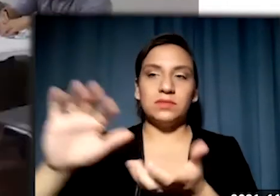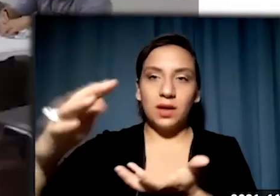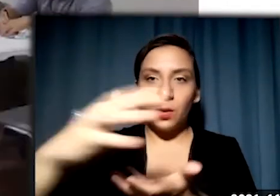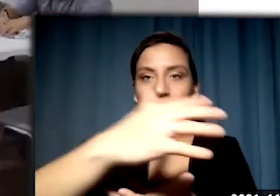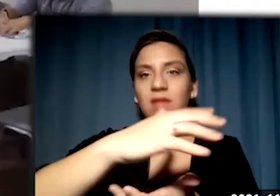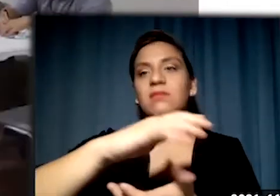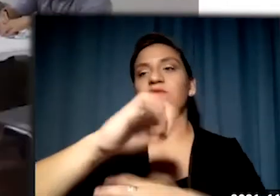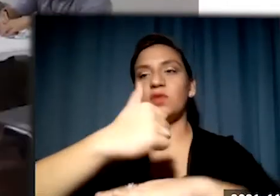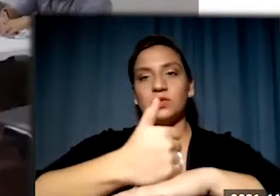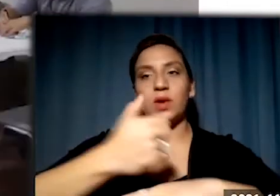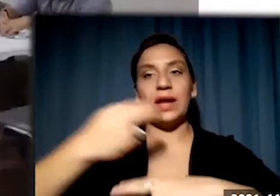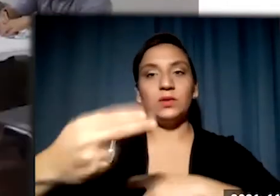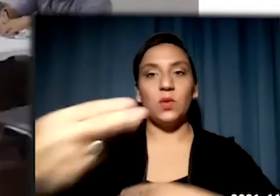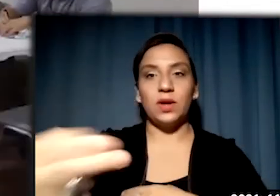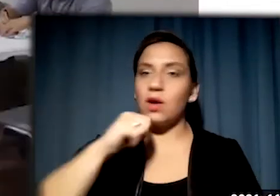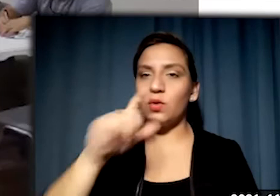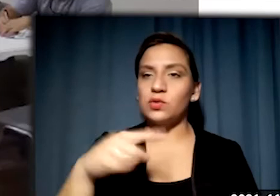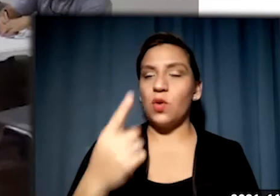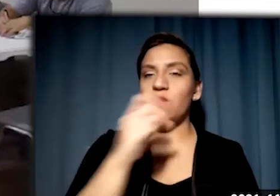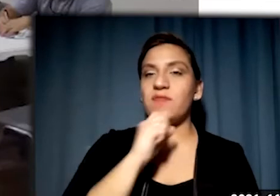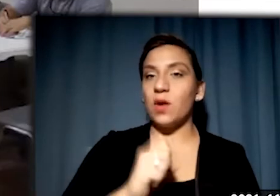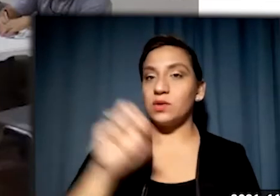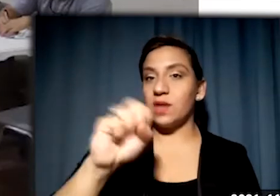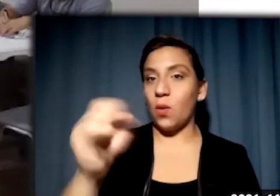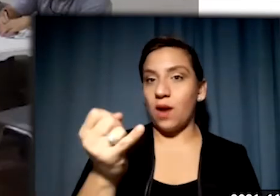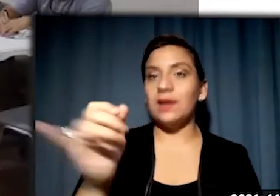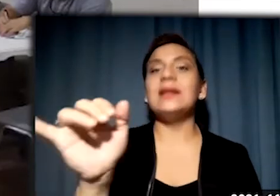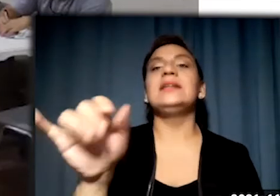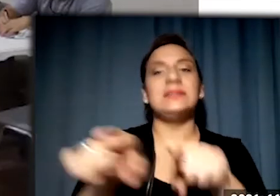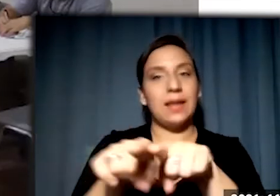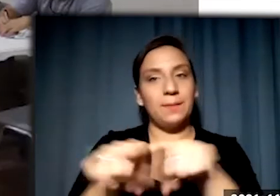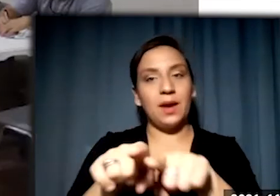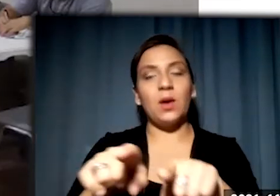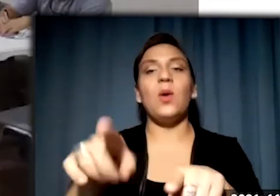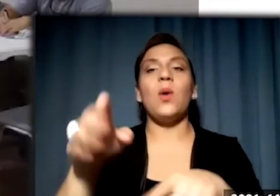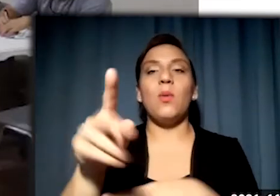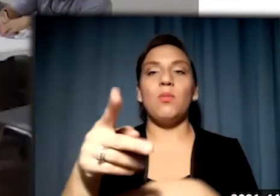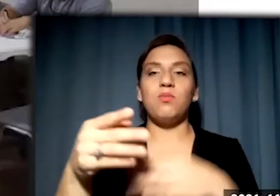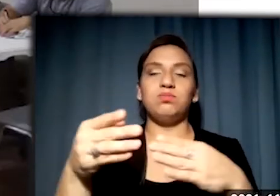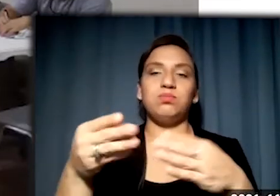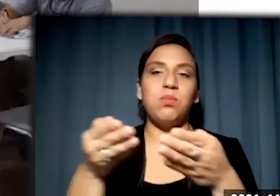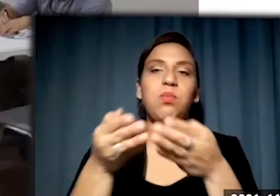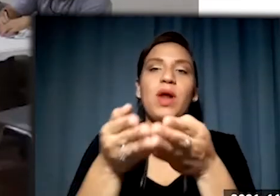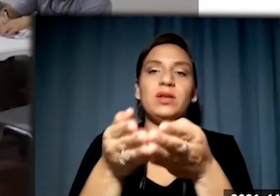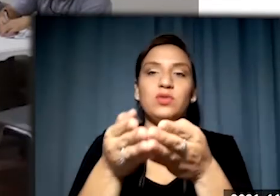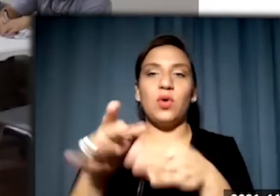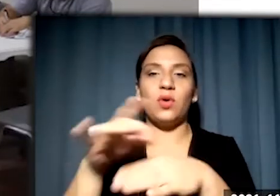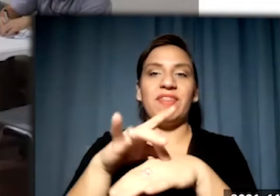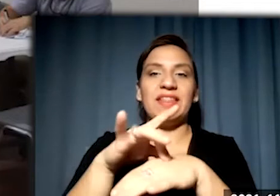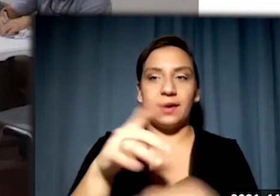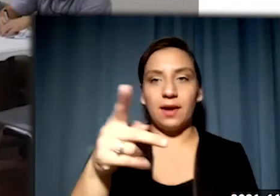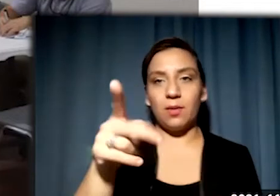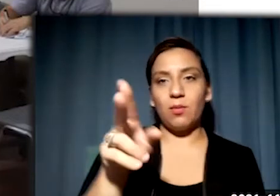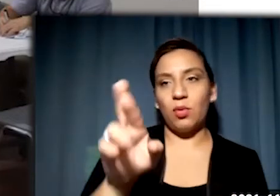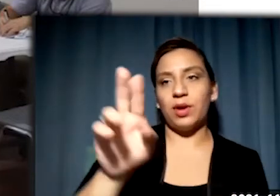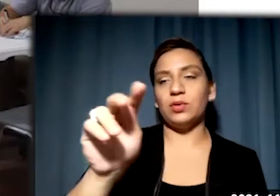From 2017 to 2018, I coordinated three important meetings that took place in Bayaja Barracks. Without